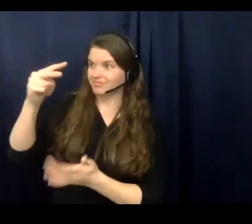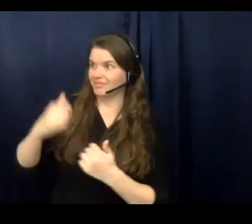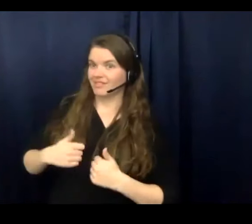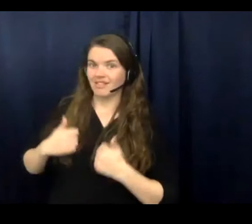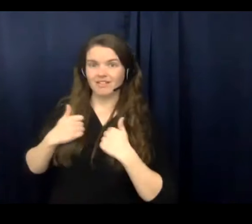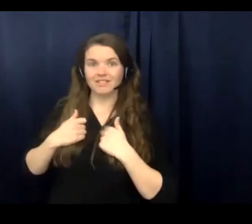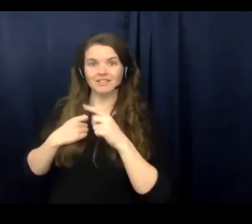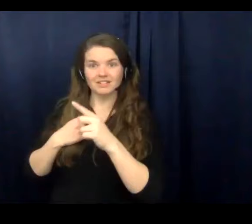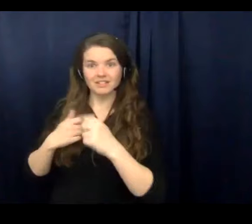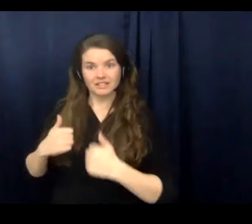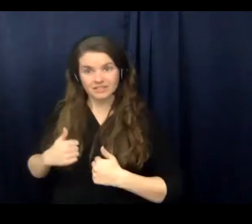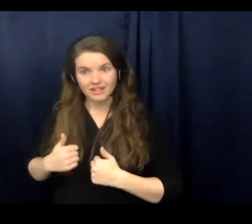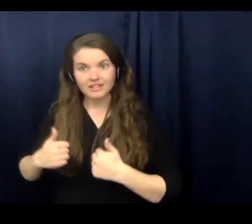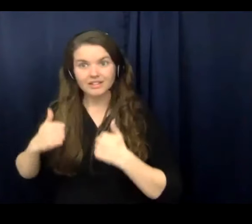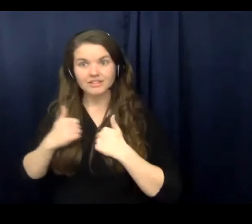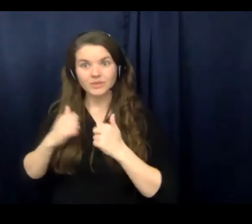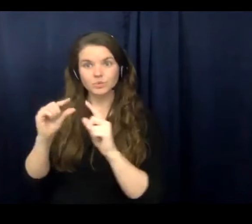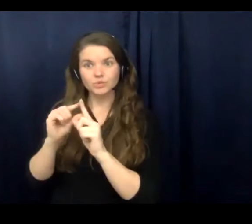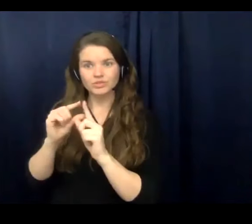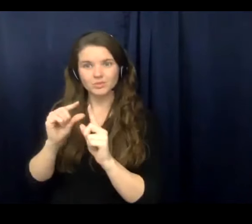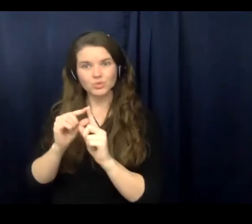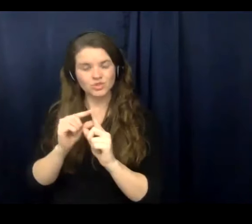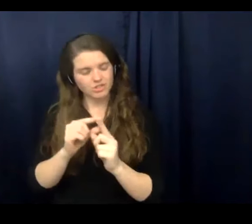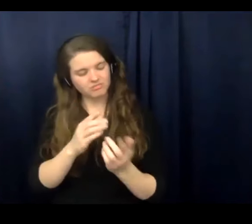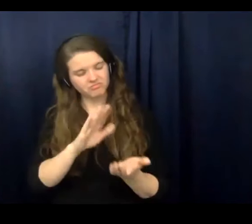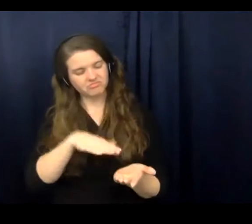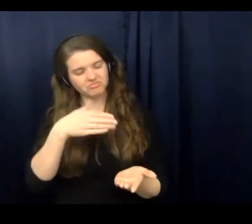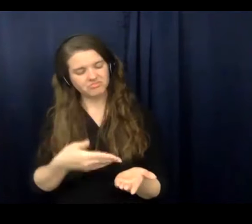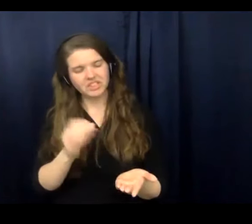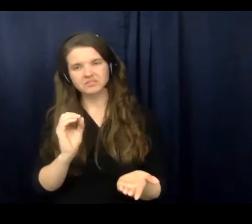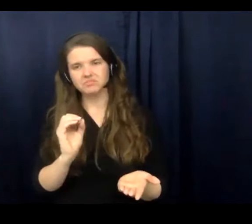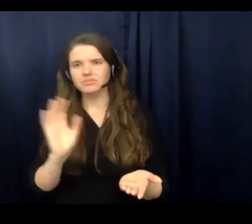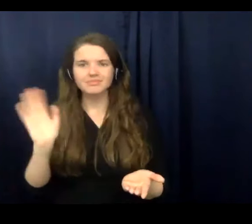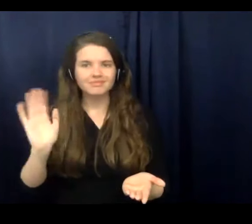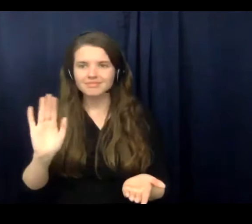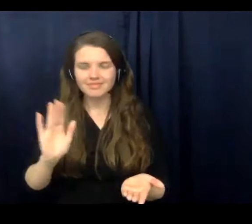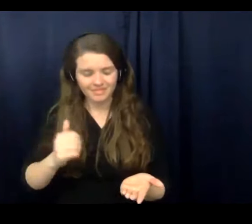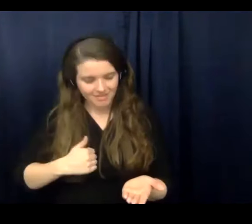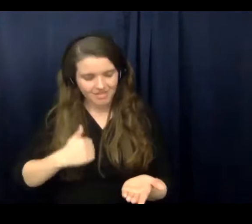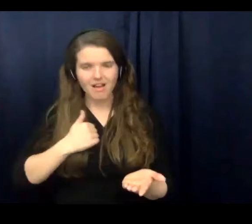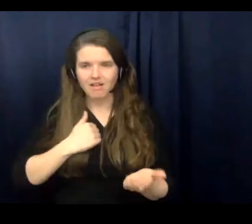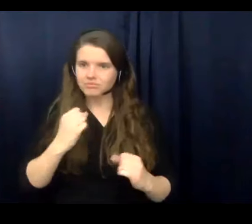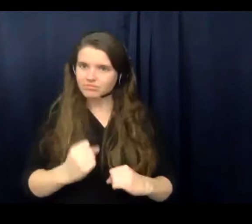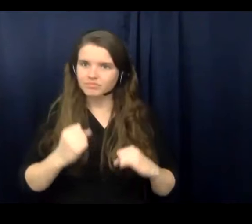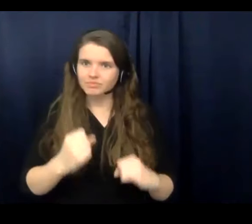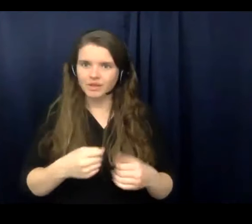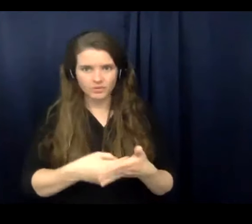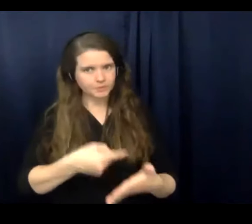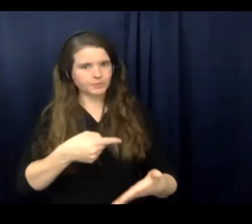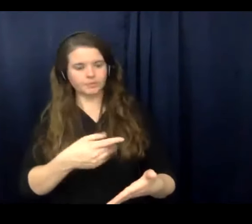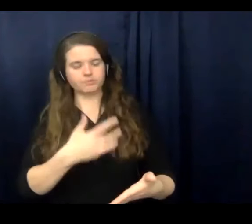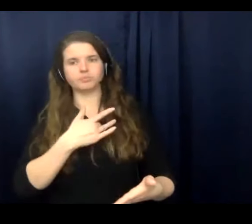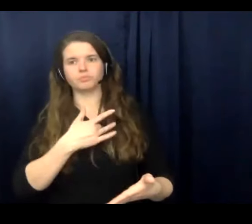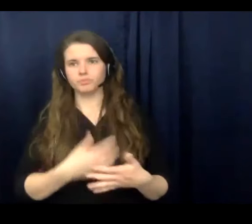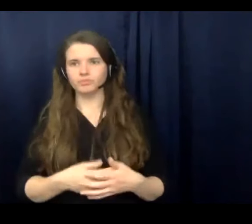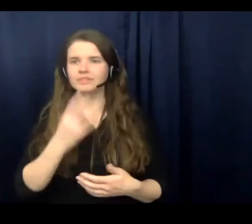the living Word. He's not the dead Word, he's the living Word. And because of that, the living Word is powerful, as Hebrews 4:12 tells us.